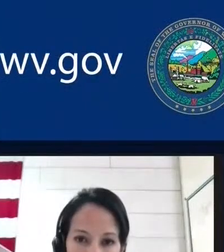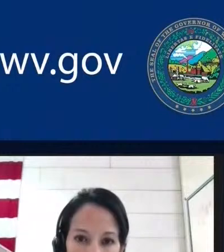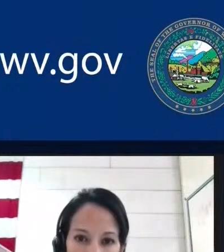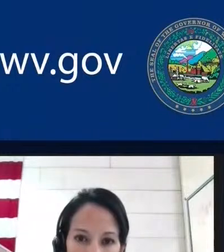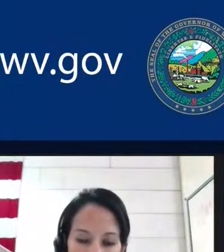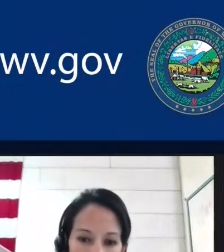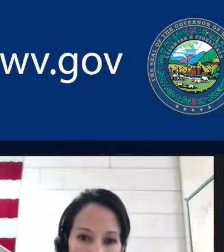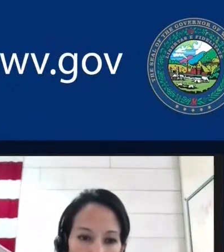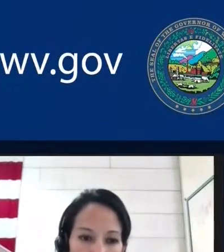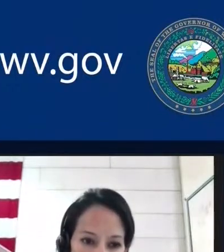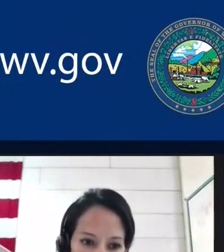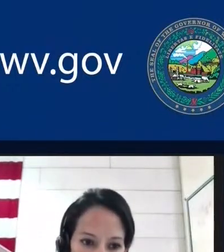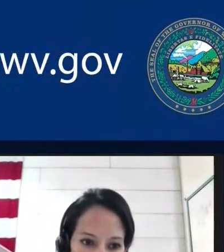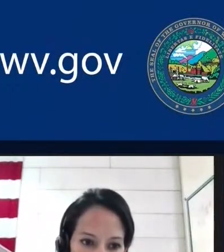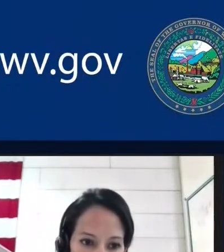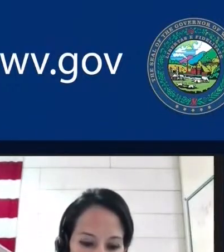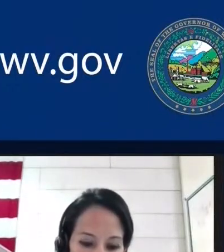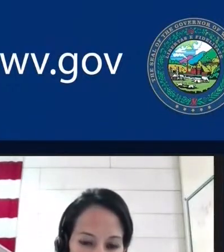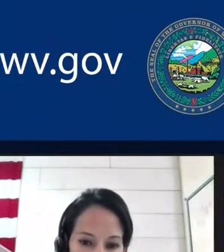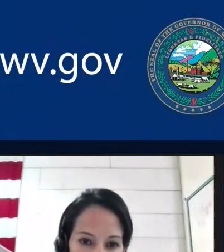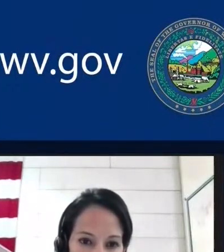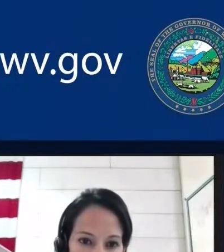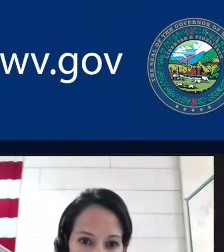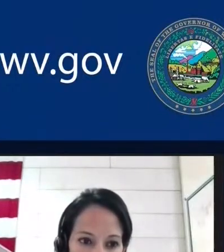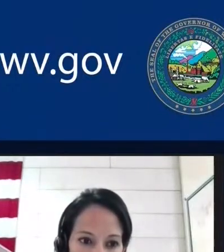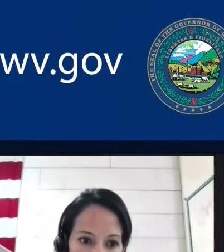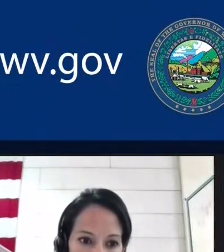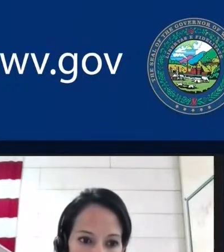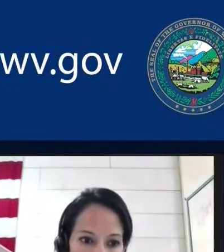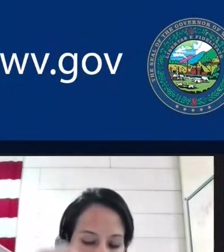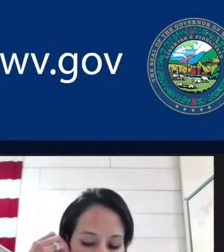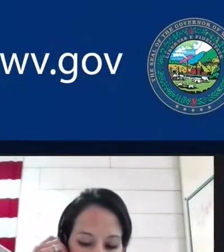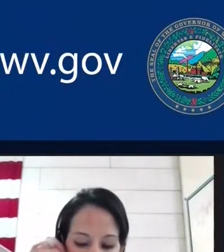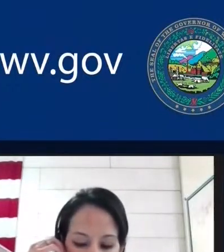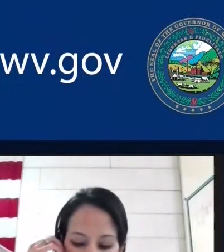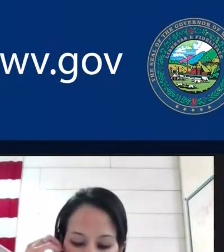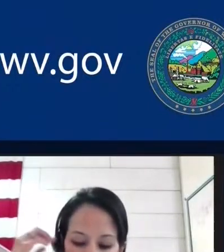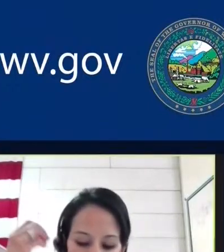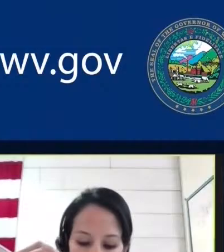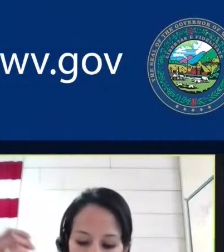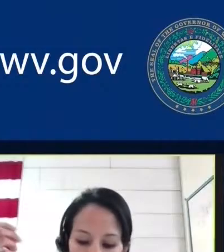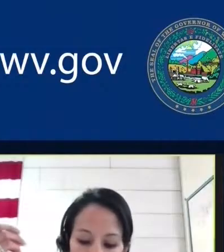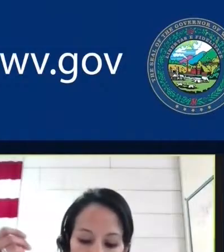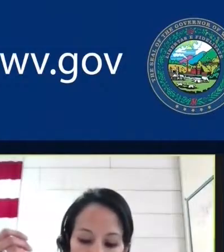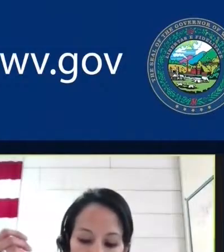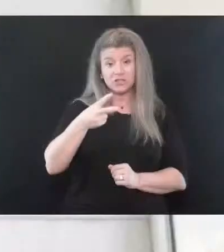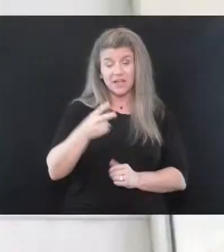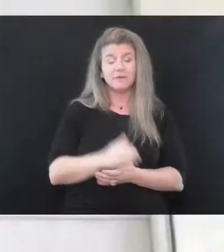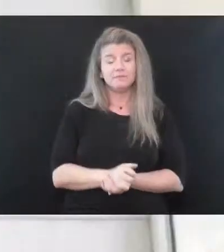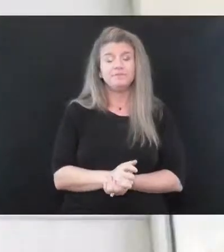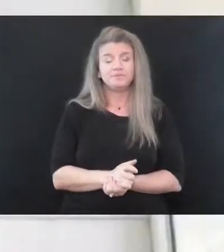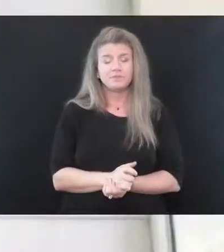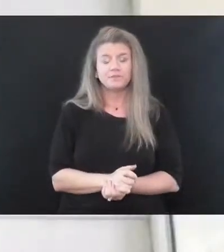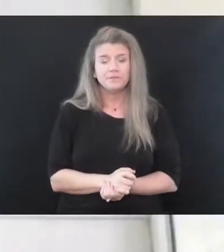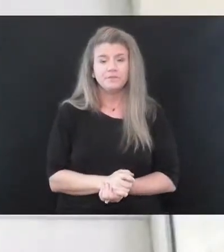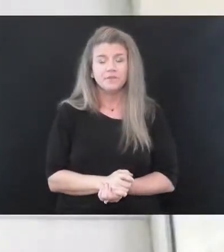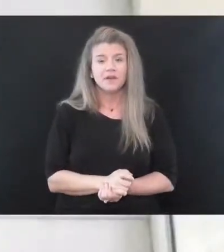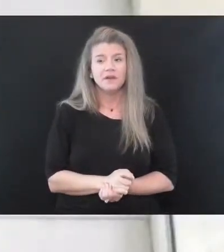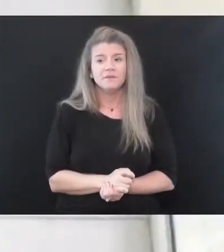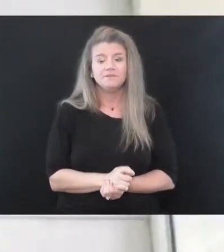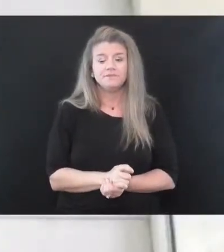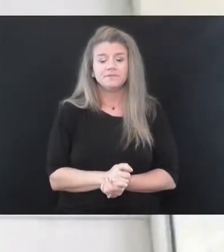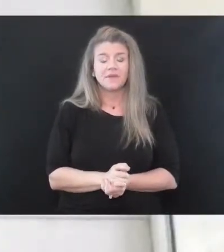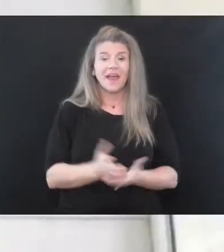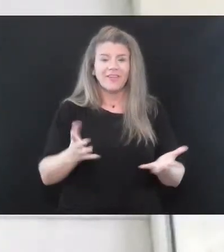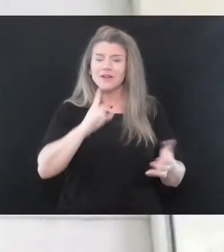Dr. Amjad, you've got to do the first, and Dr. Marsh, you got to do the second one. Yes, Governor. So, Kenny, there would